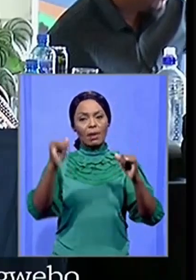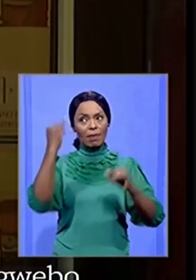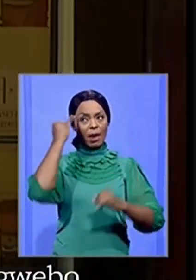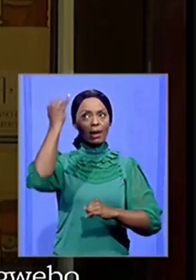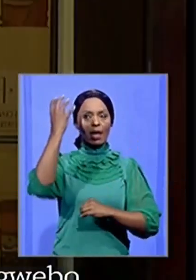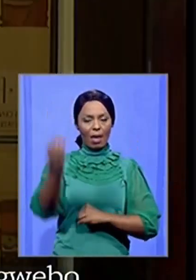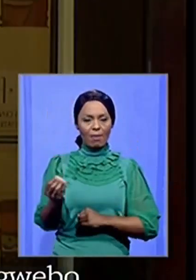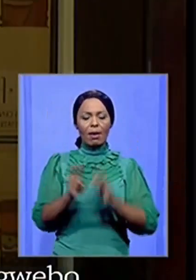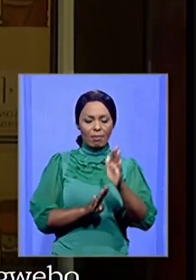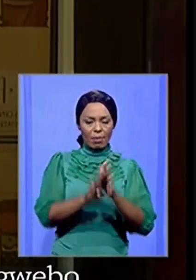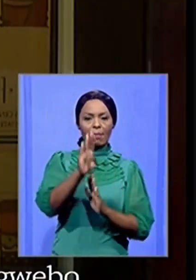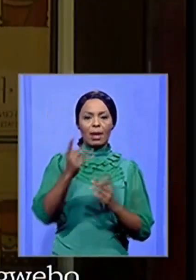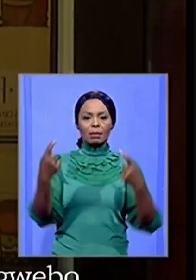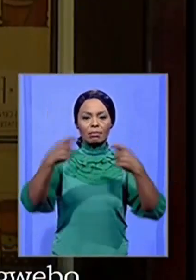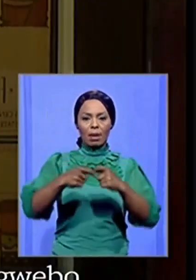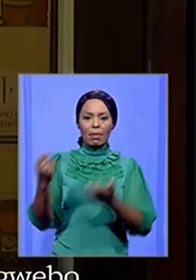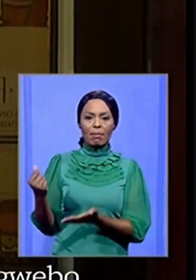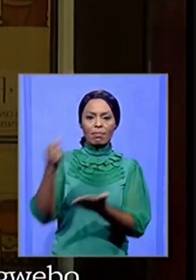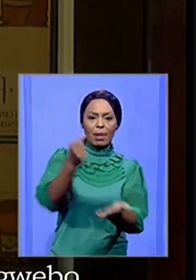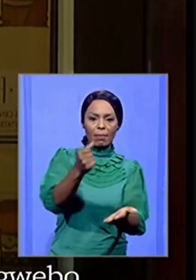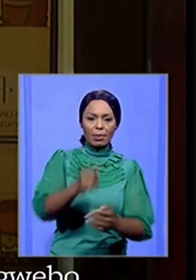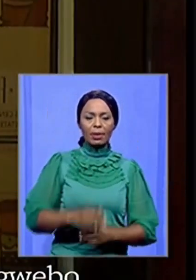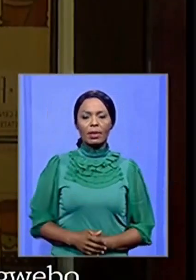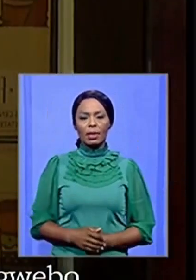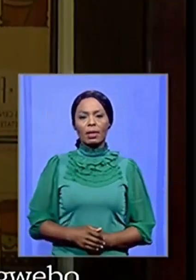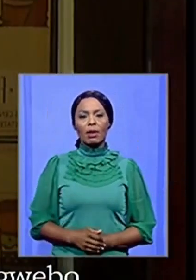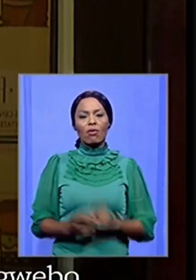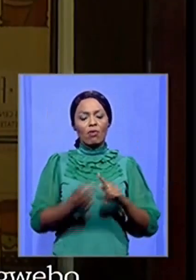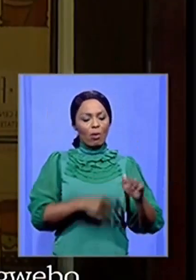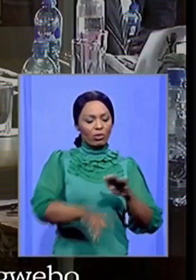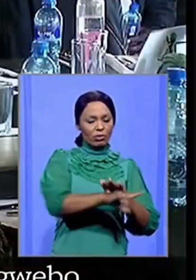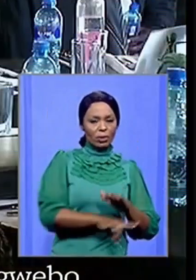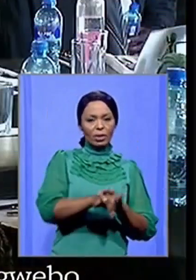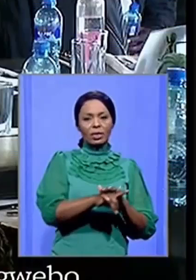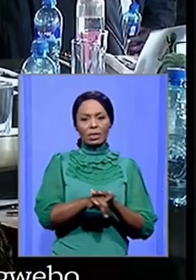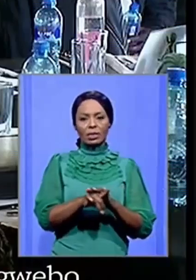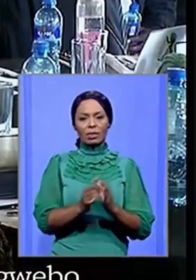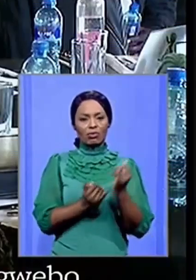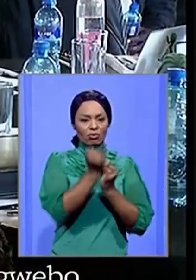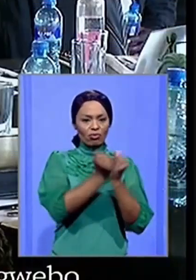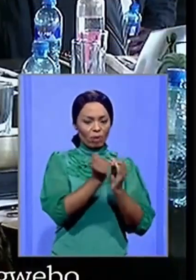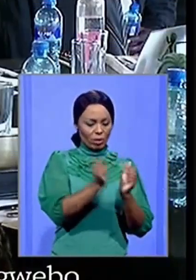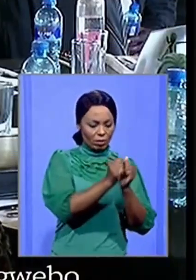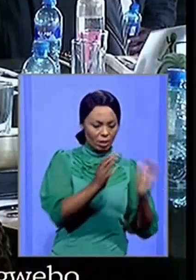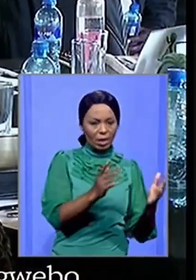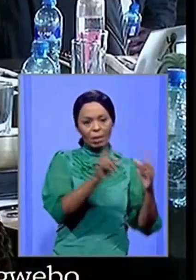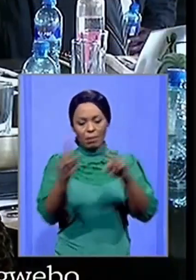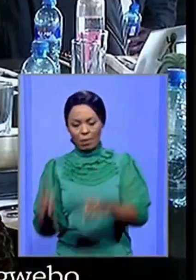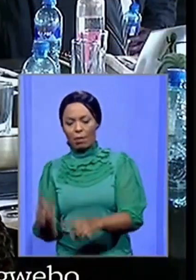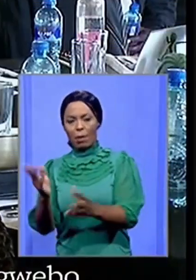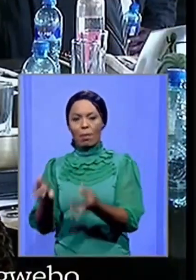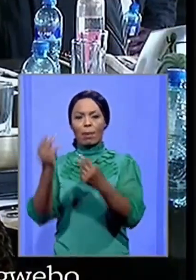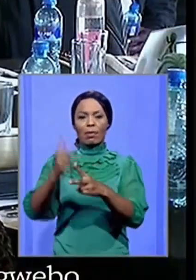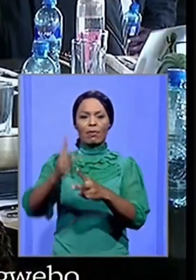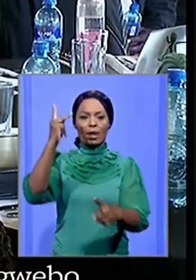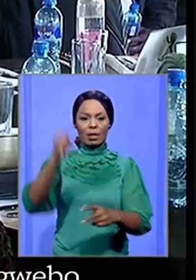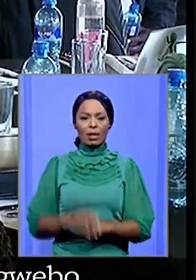ba phadišana go thoma ka didistricting go fitlhela magaolakgang. Bao ba bontšhitše go tsebo ka karetšo go tša kgwebo ba ile ba